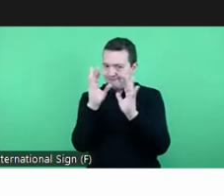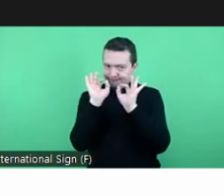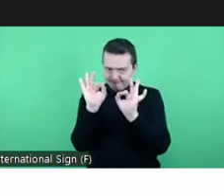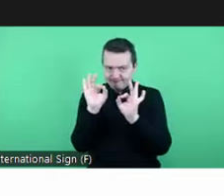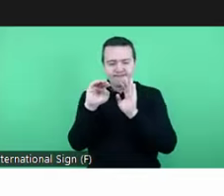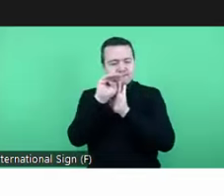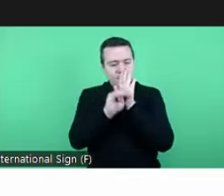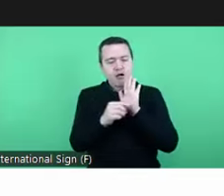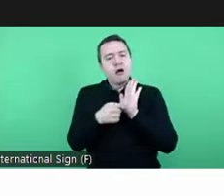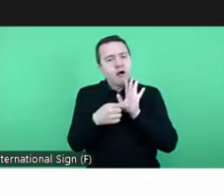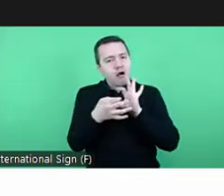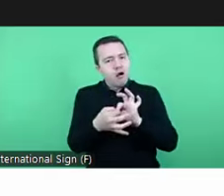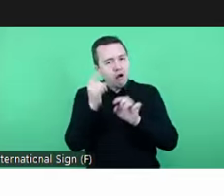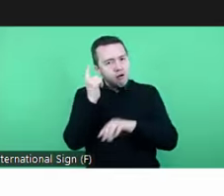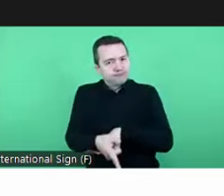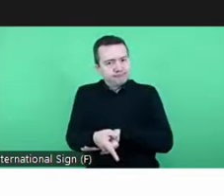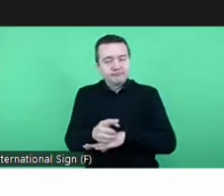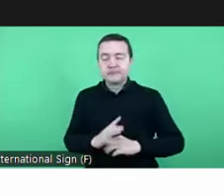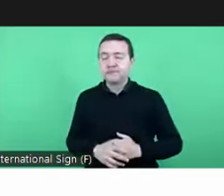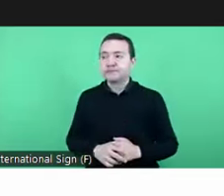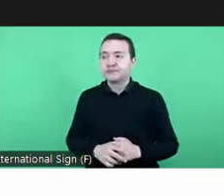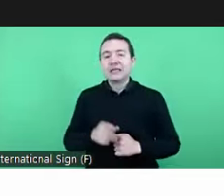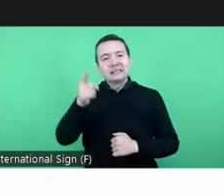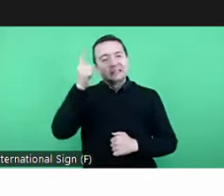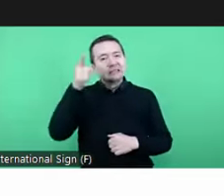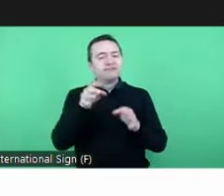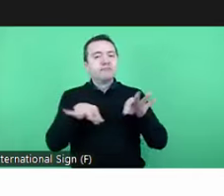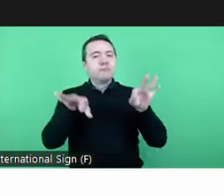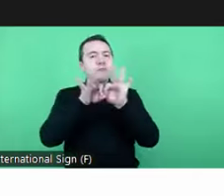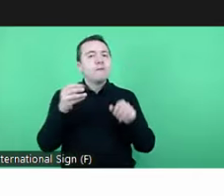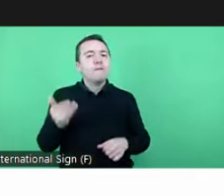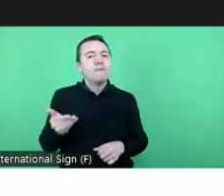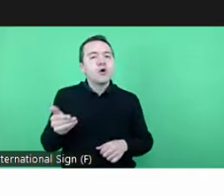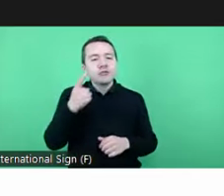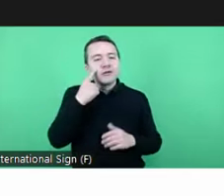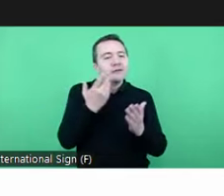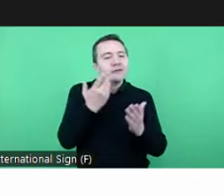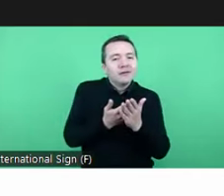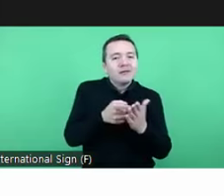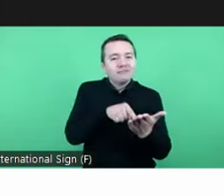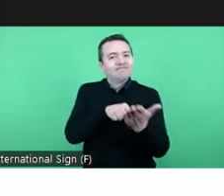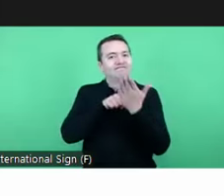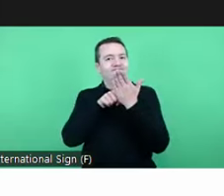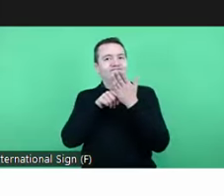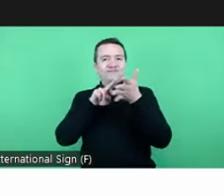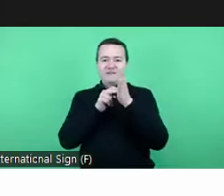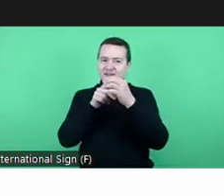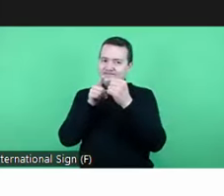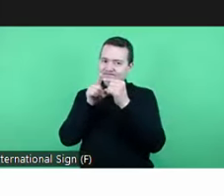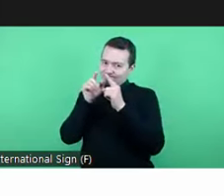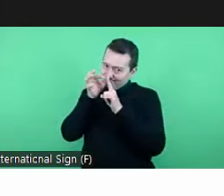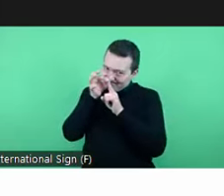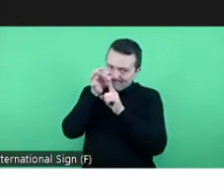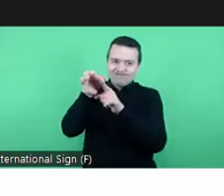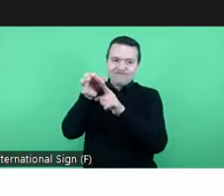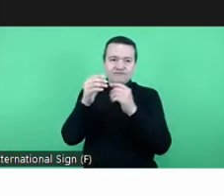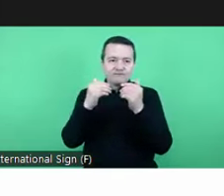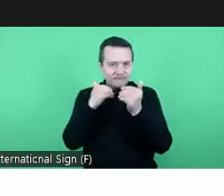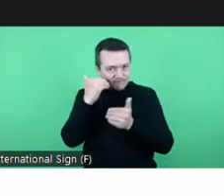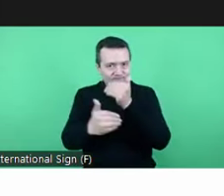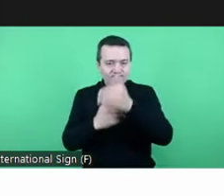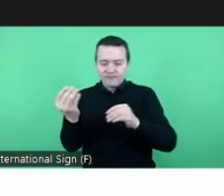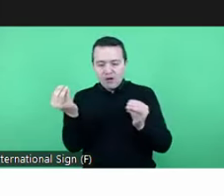importante which is why it traerles seems important to us acá to bring you lo que es here la hoja de ruta de las últimas the roadmap incorporaciones al PIAS. for the latest